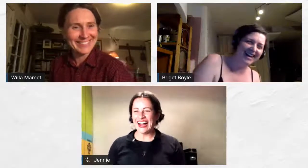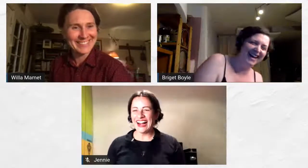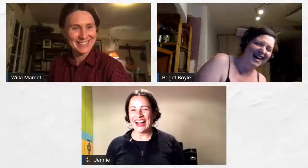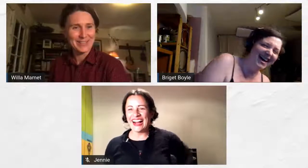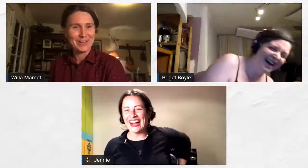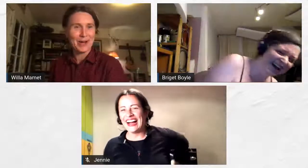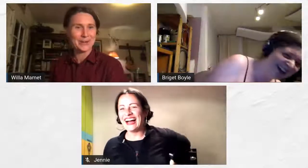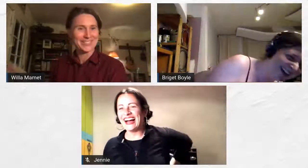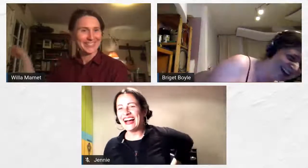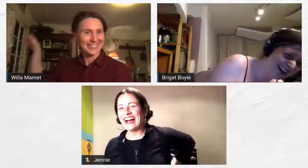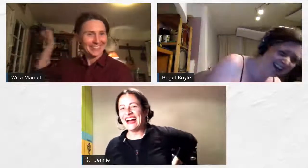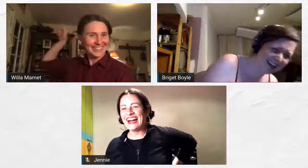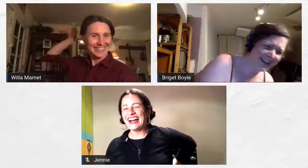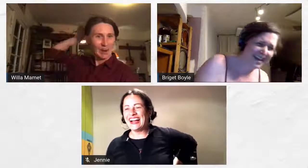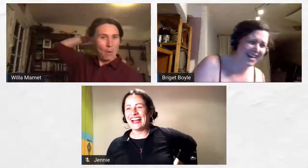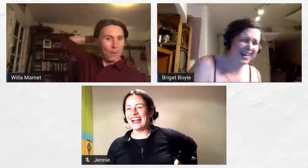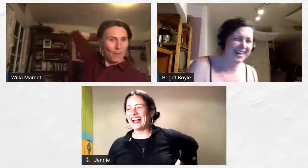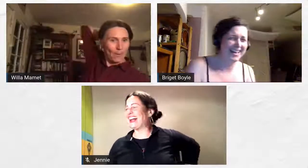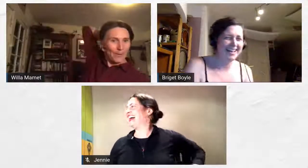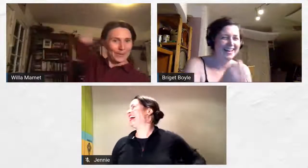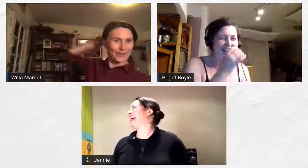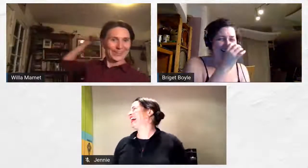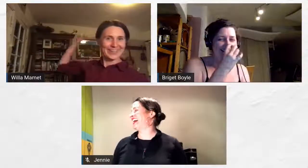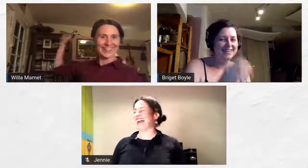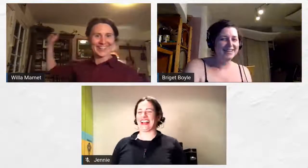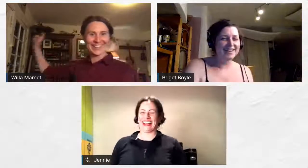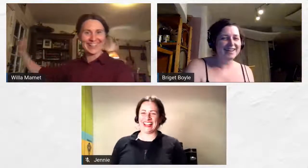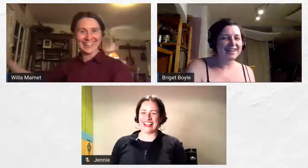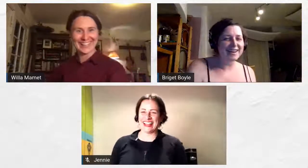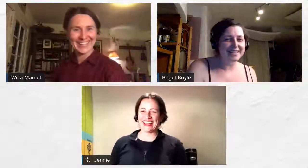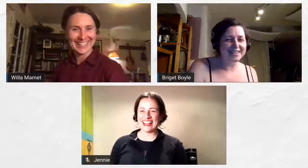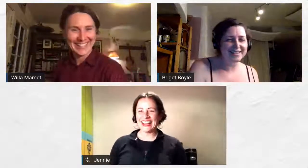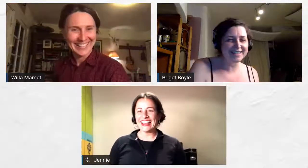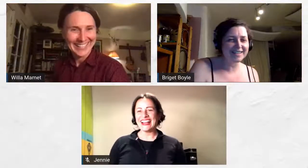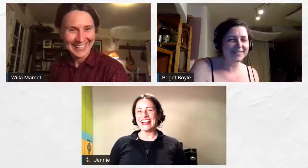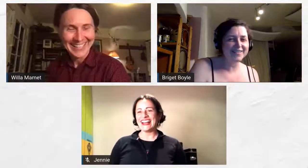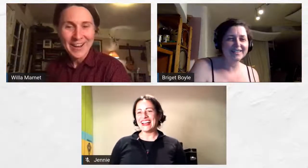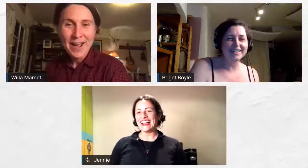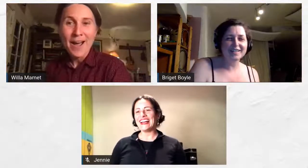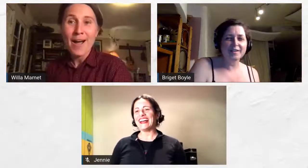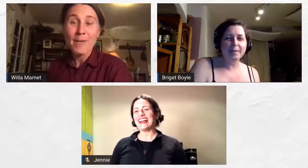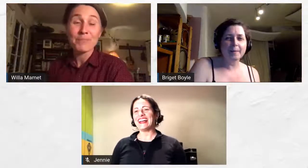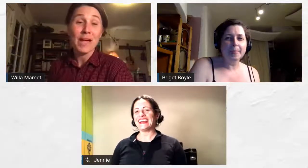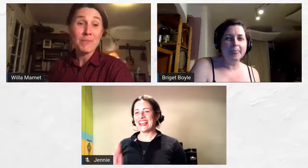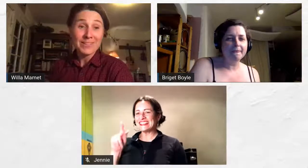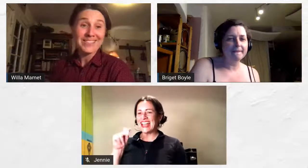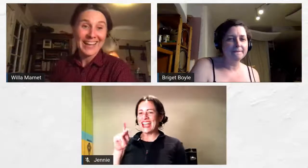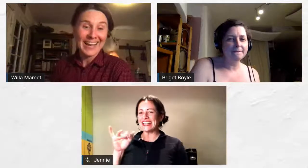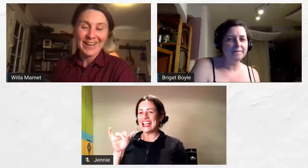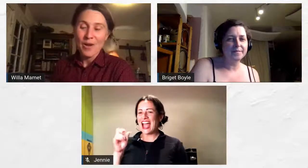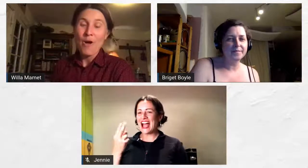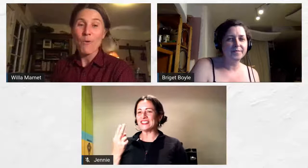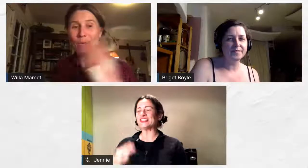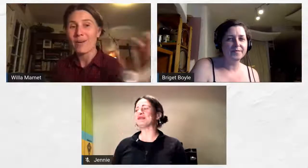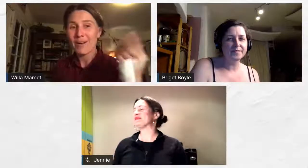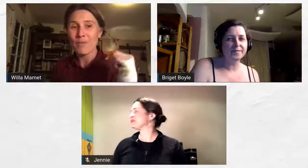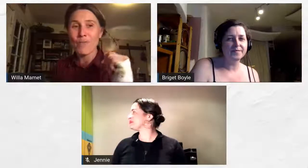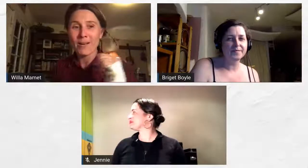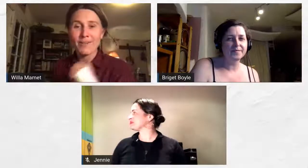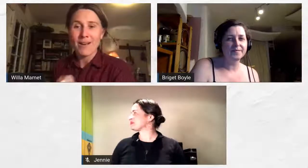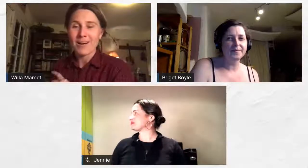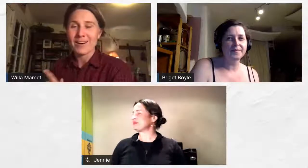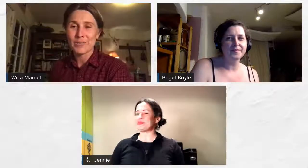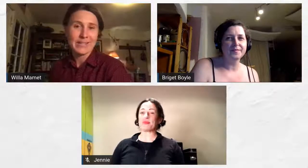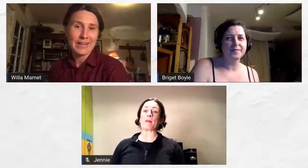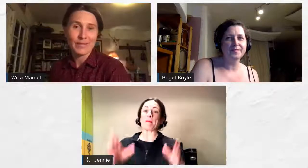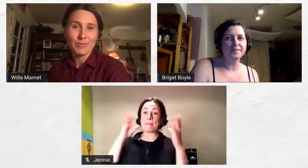The ghost. Like, I will say